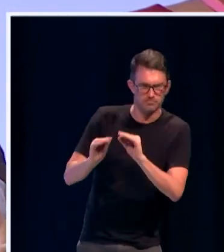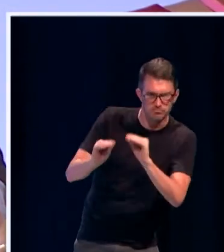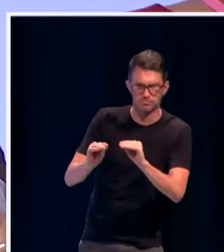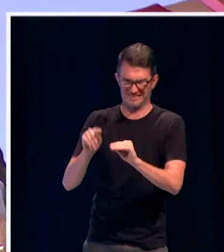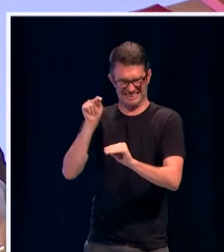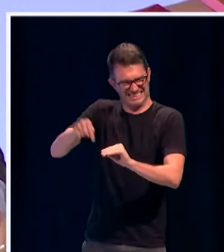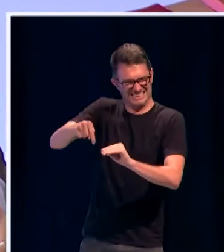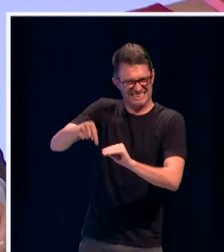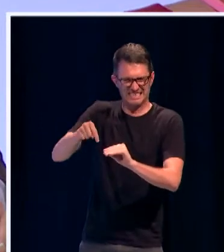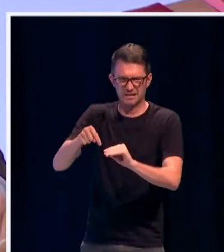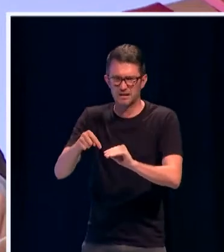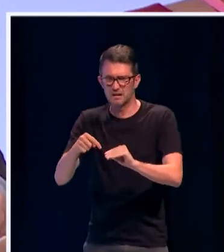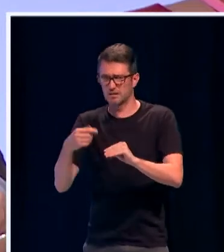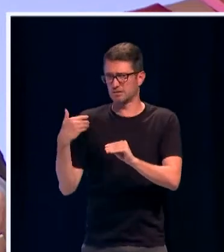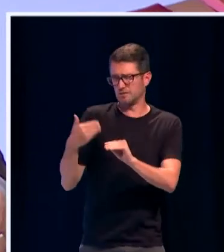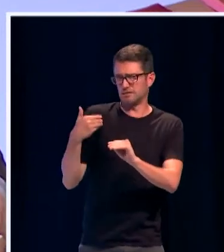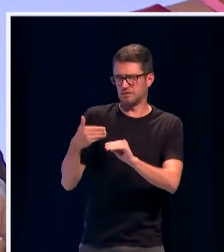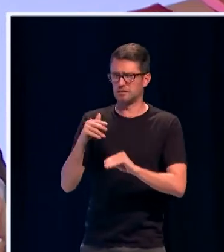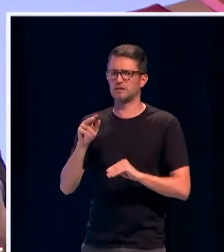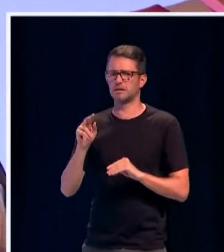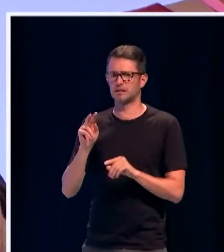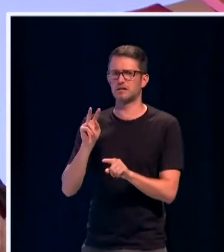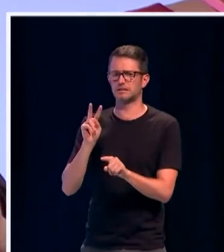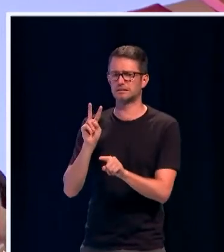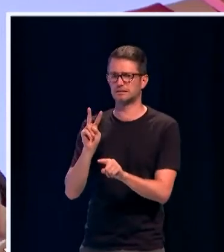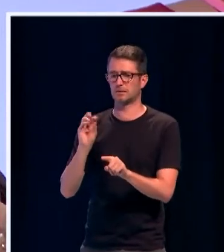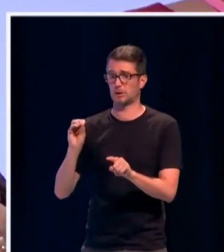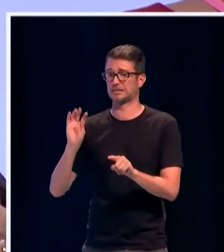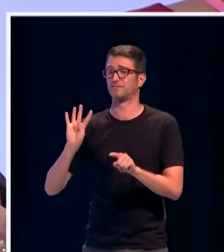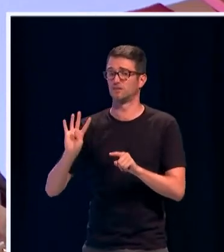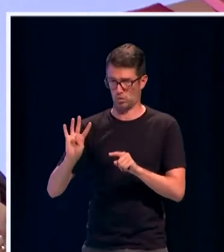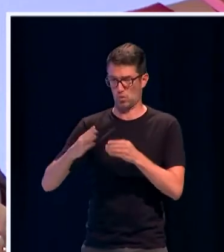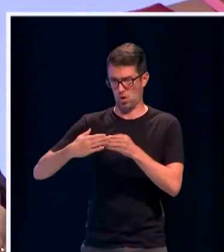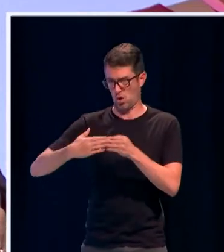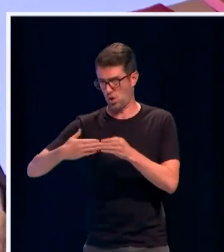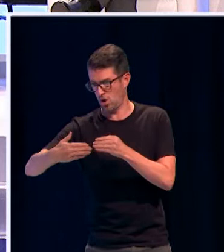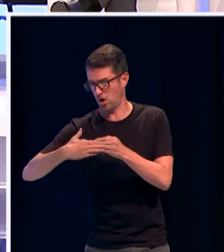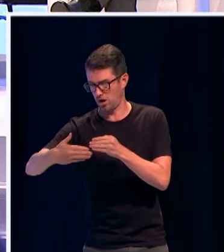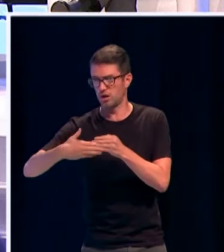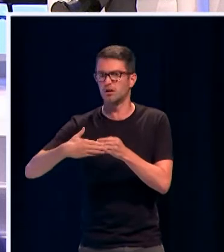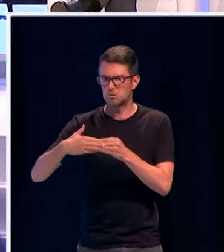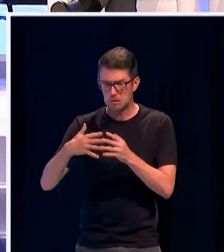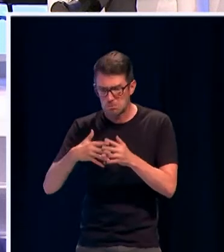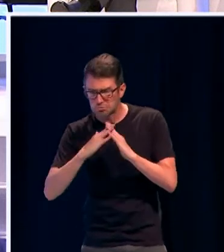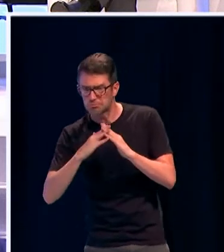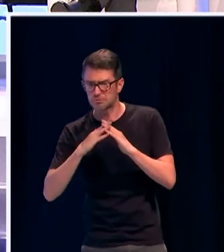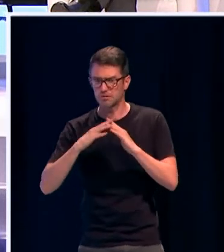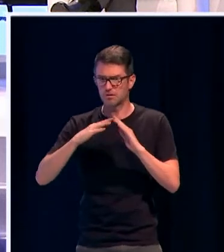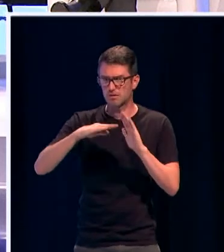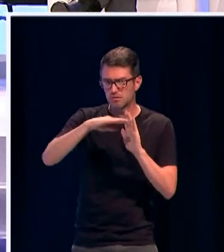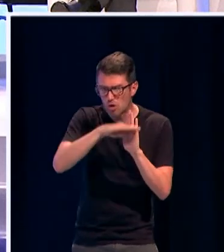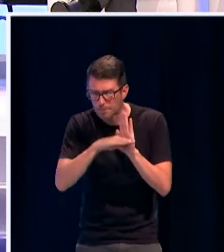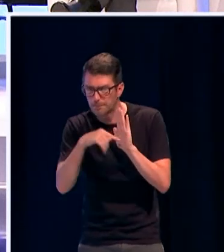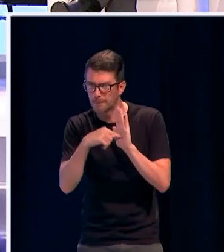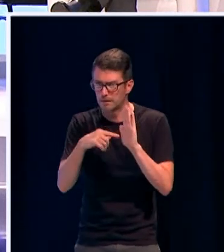2004 and has been implemented throughout the world. But we will try to add something to it, that is